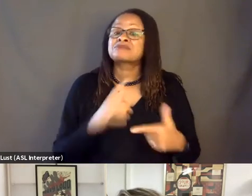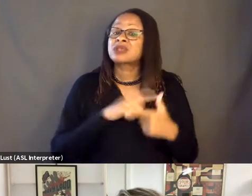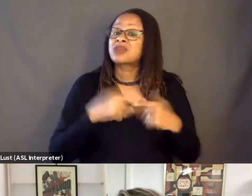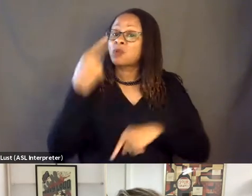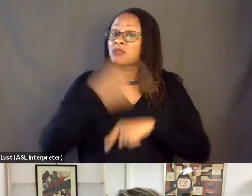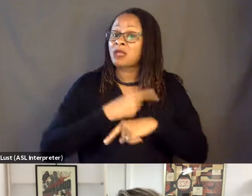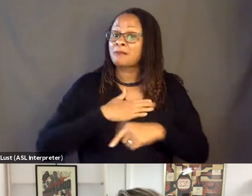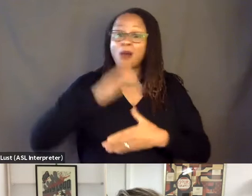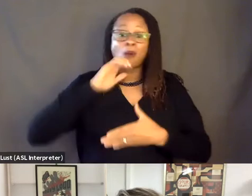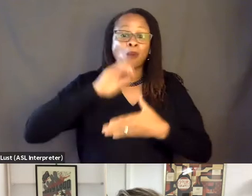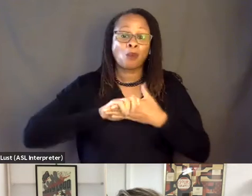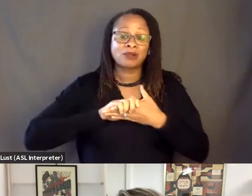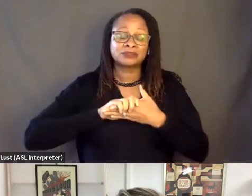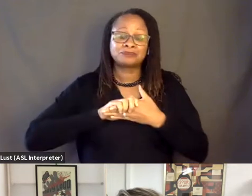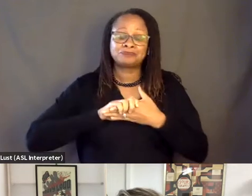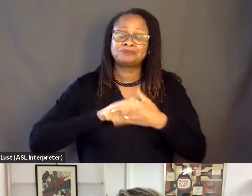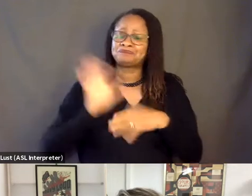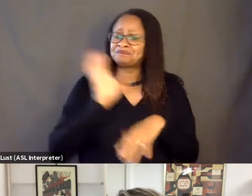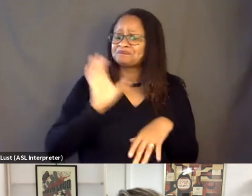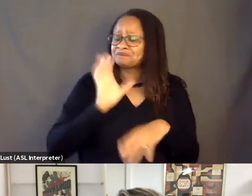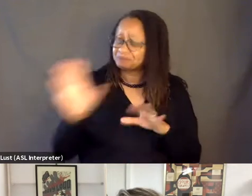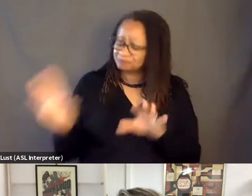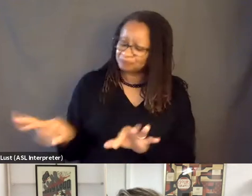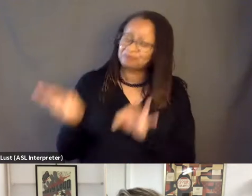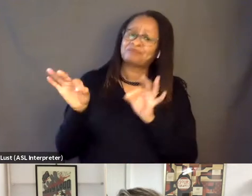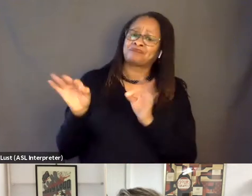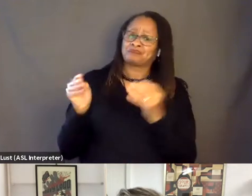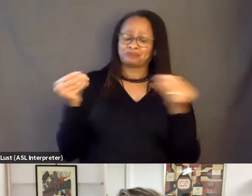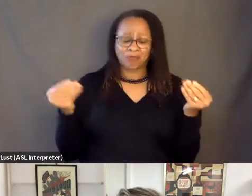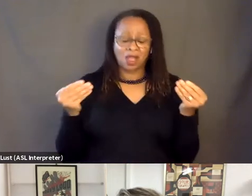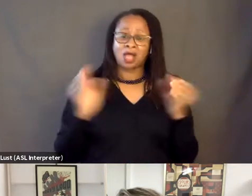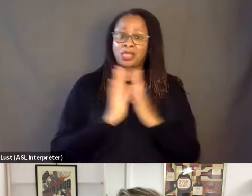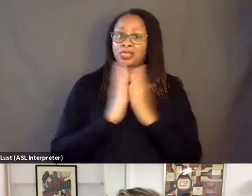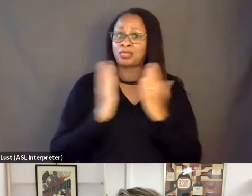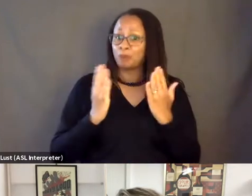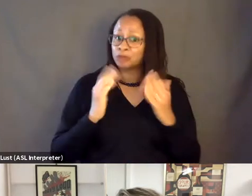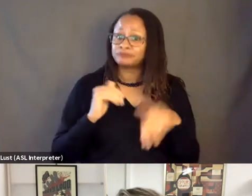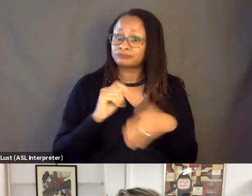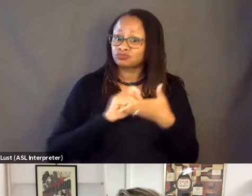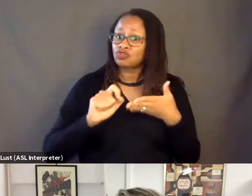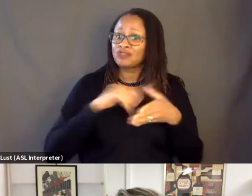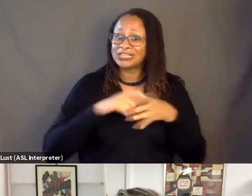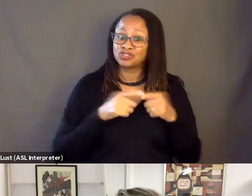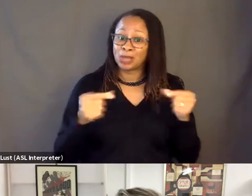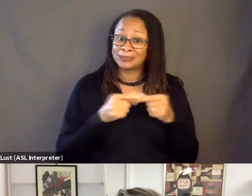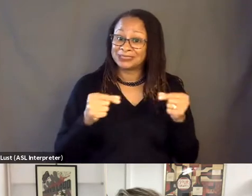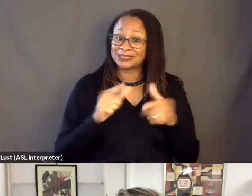my wife came across this book, The Reason I Jump, in its Japanese language